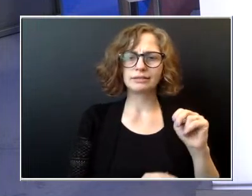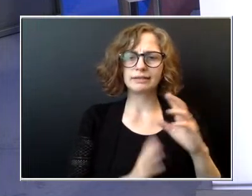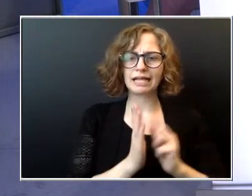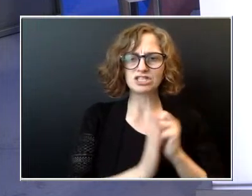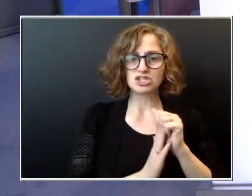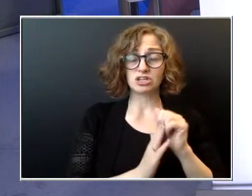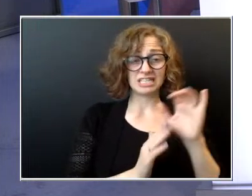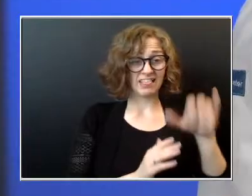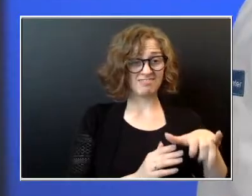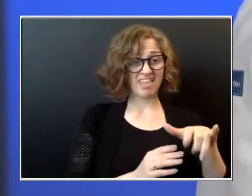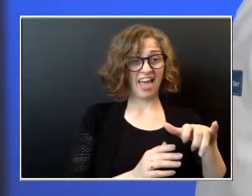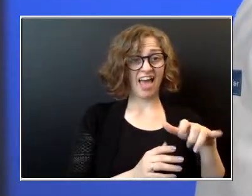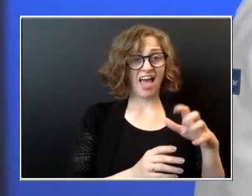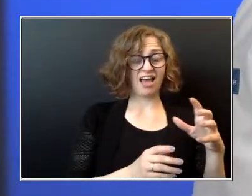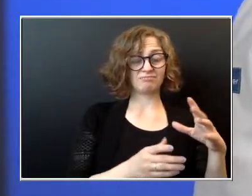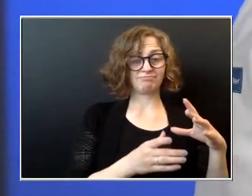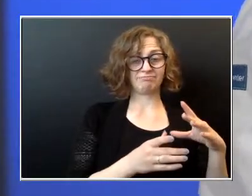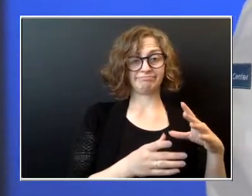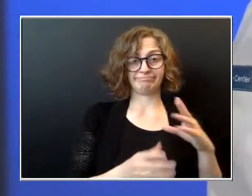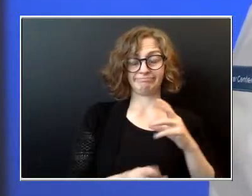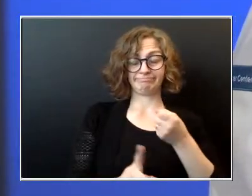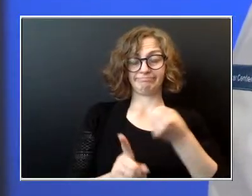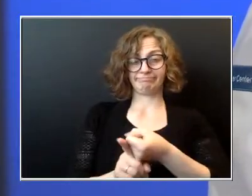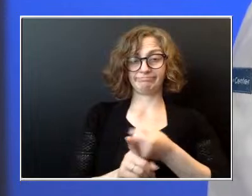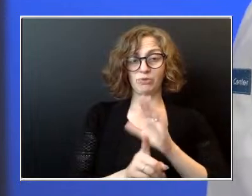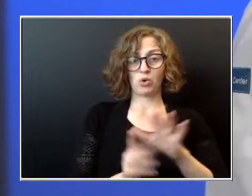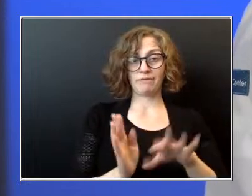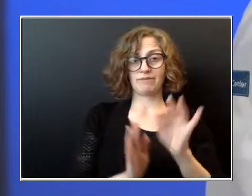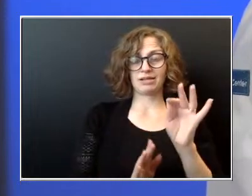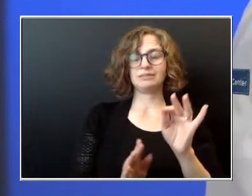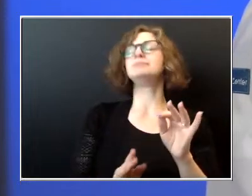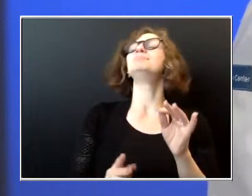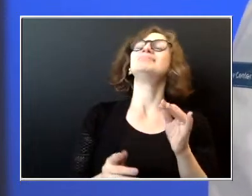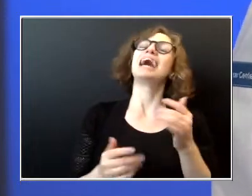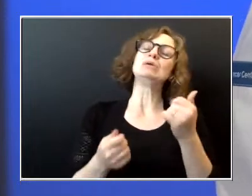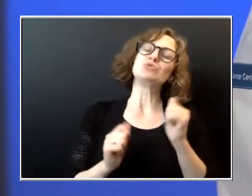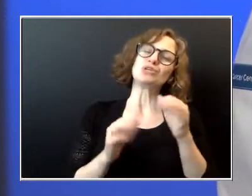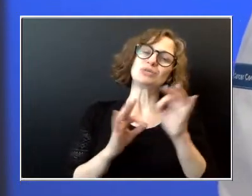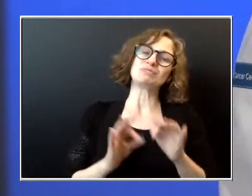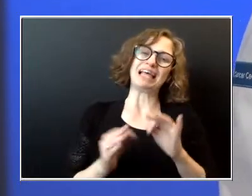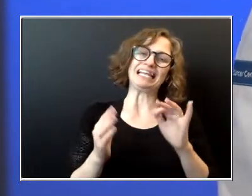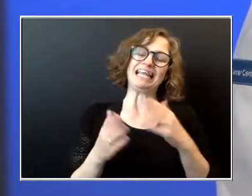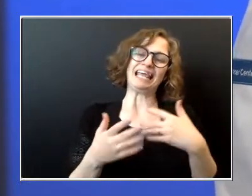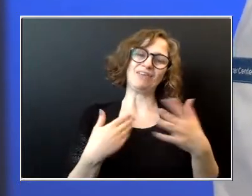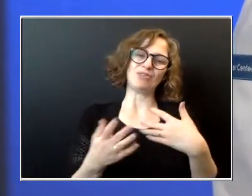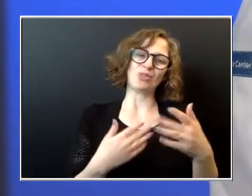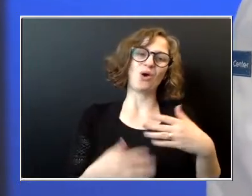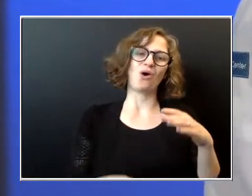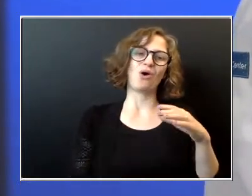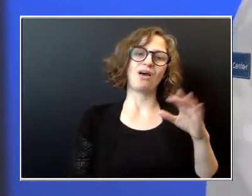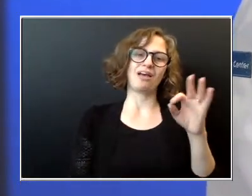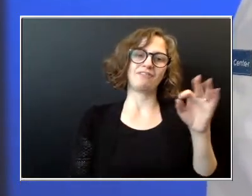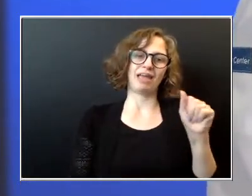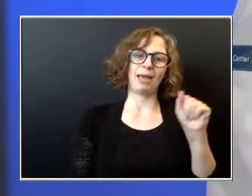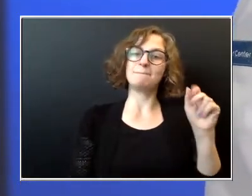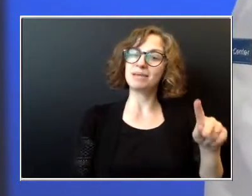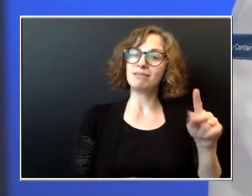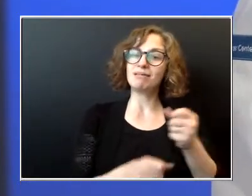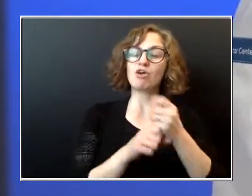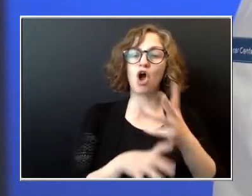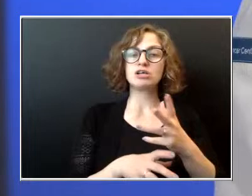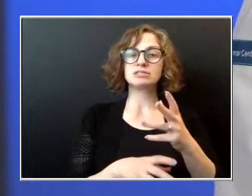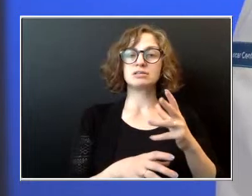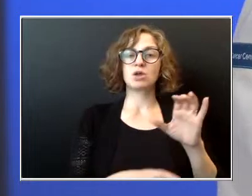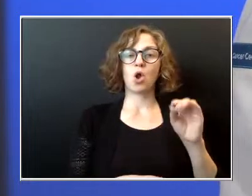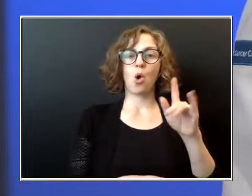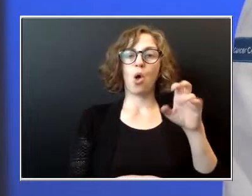was trying to explain that even though the familial adenomatous polyposis causes a risk for colon cancer, Right. I don't think that did